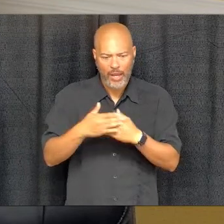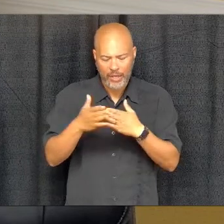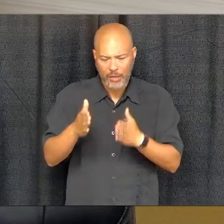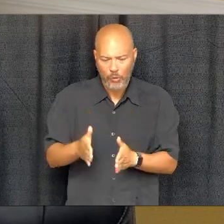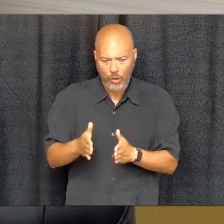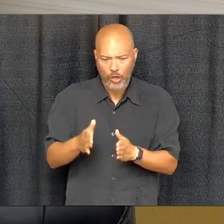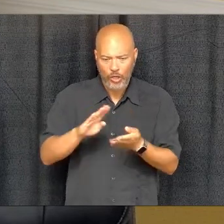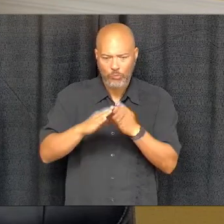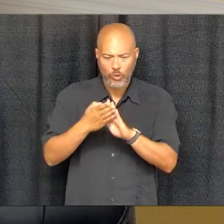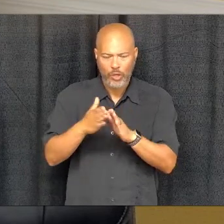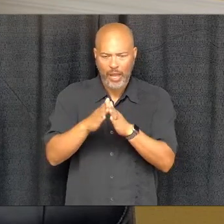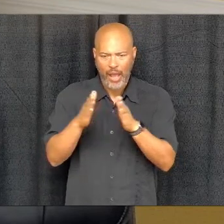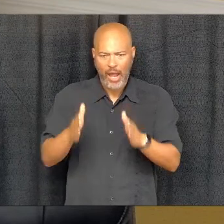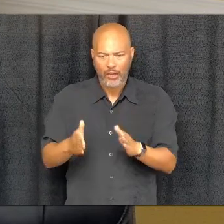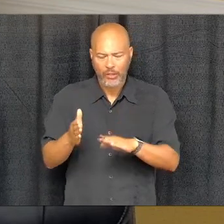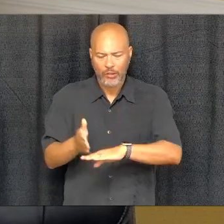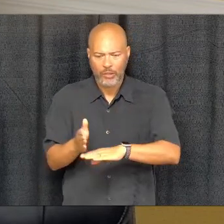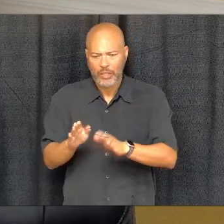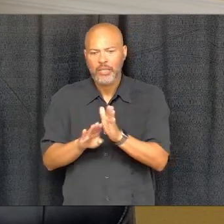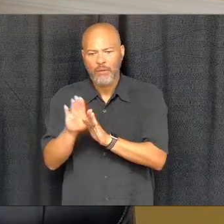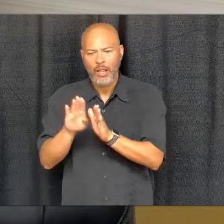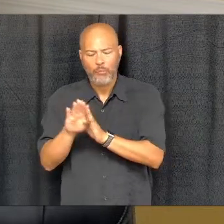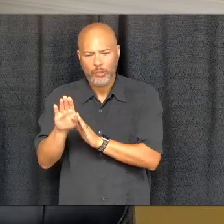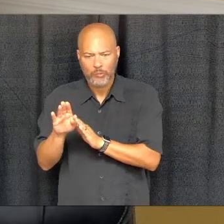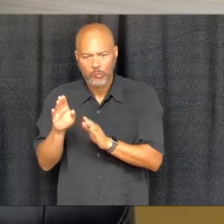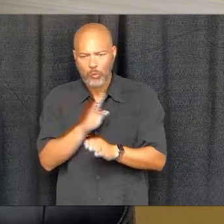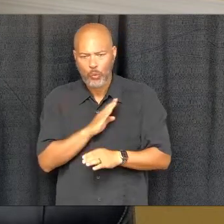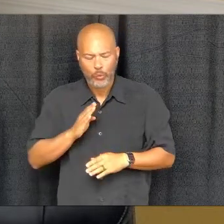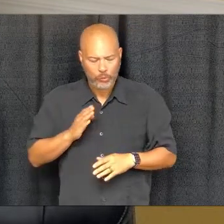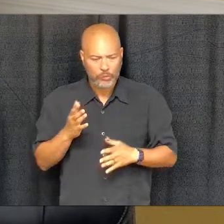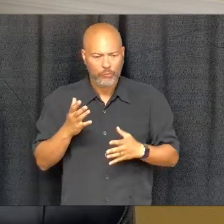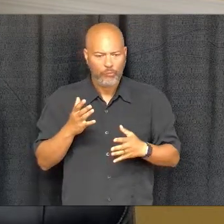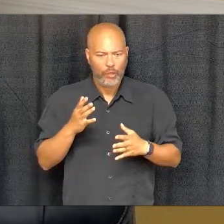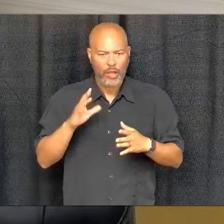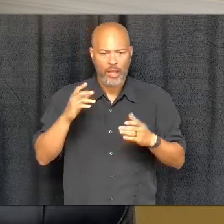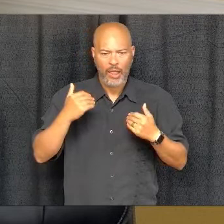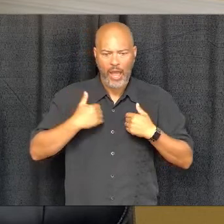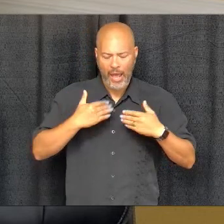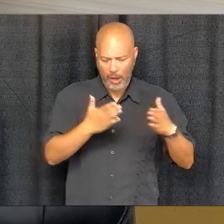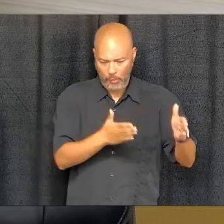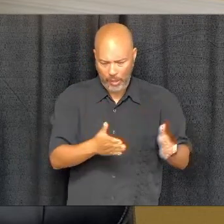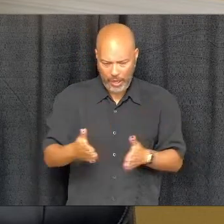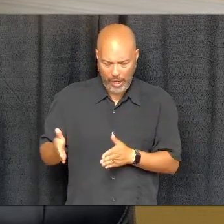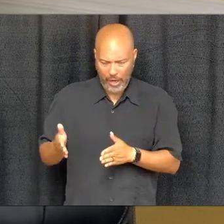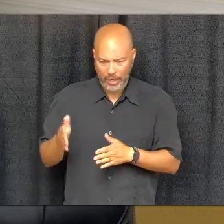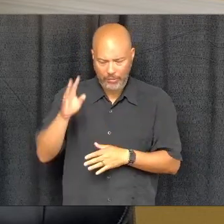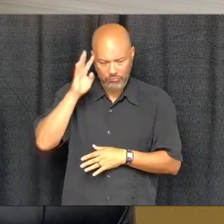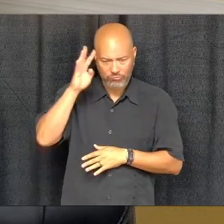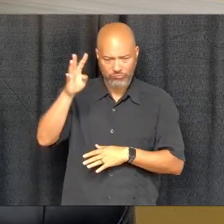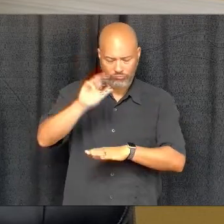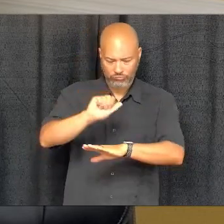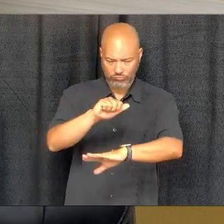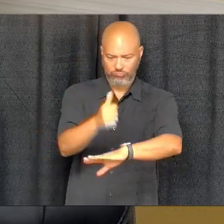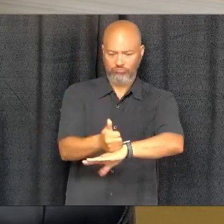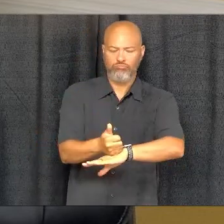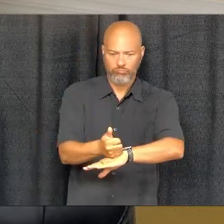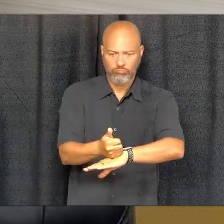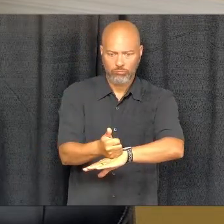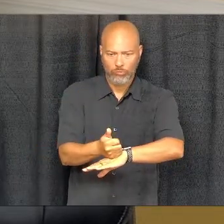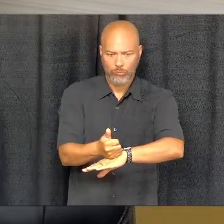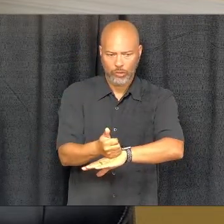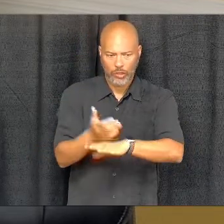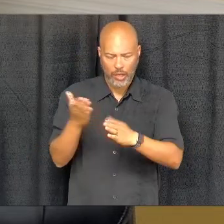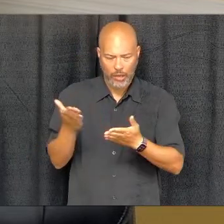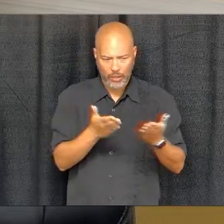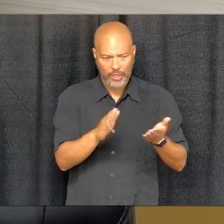Community Housing Development. With this, a Red River Neighborhood Plan was created. It was brought before